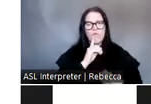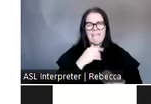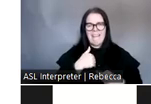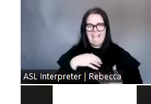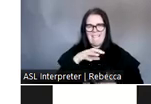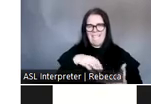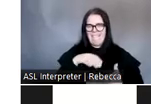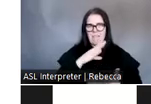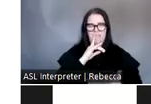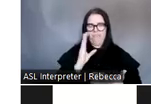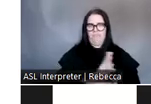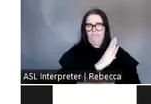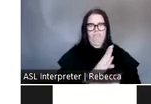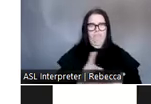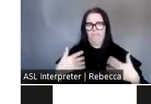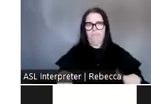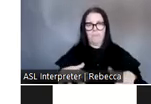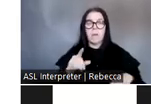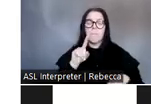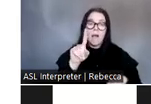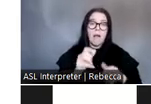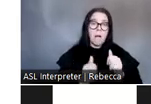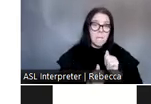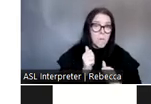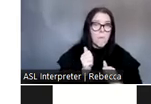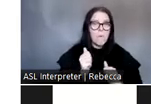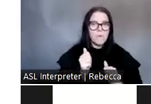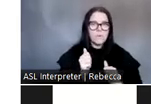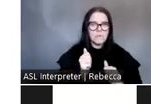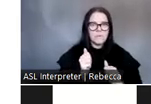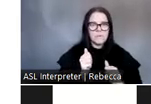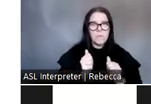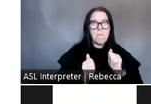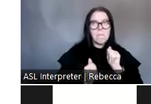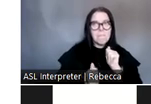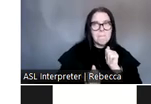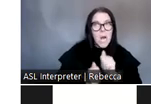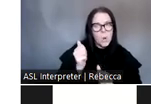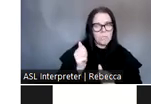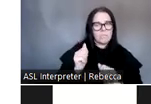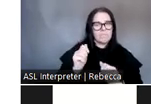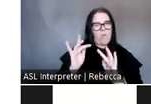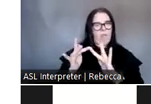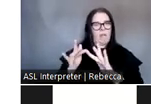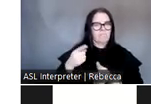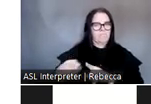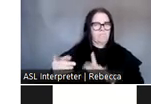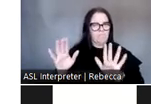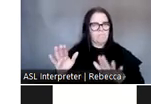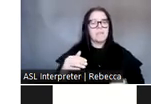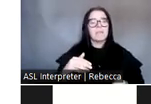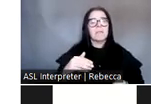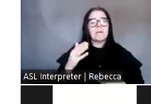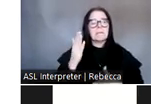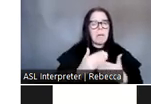they're delivered, but the majority, I would say, are currently fully online, with perhaps just a small in-person